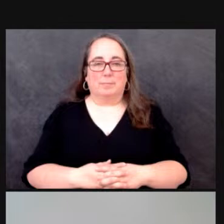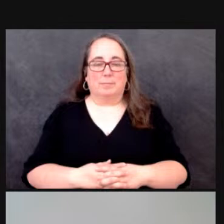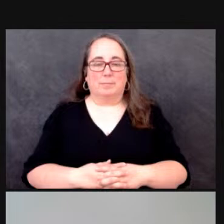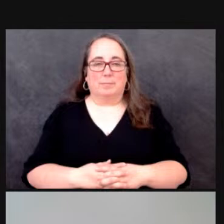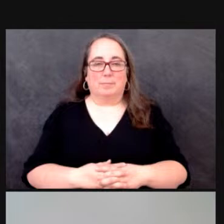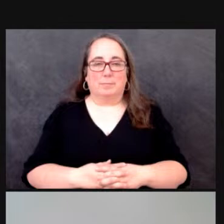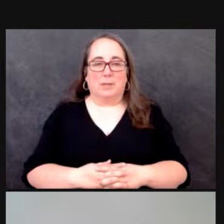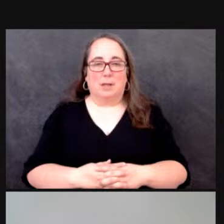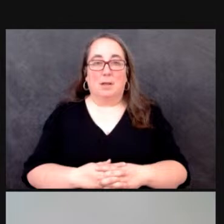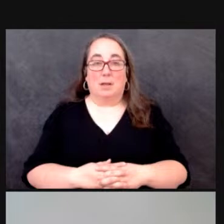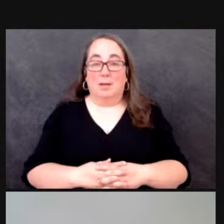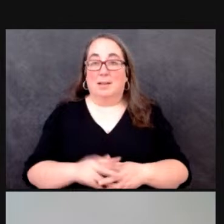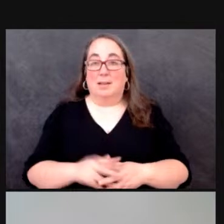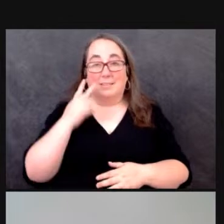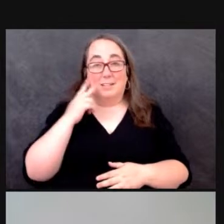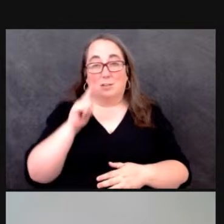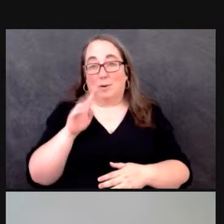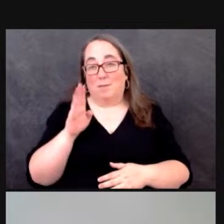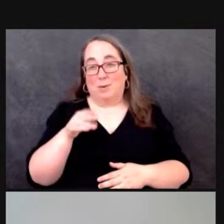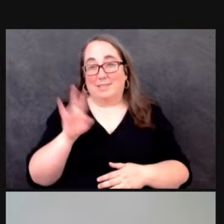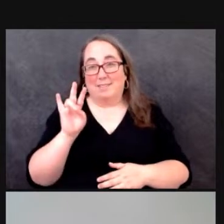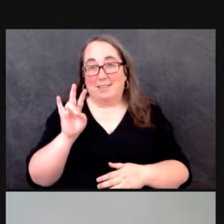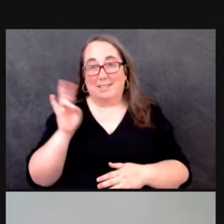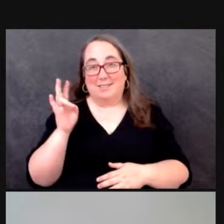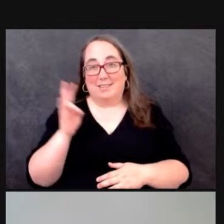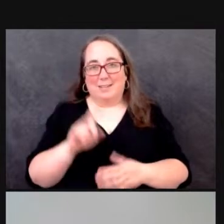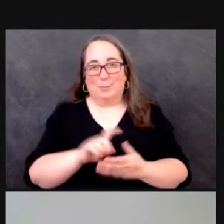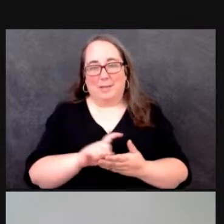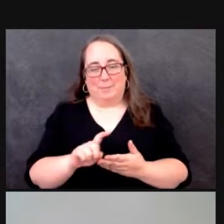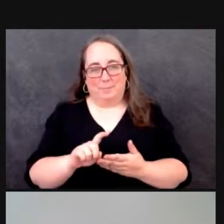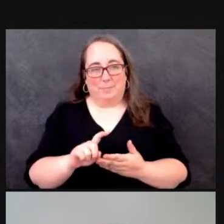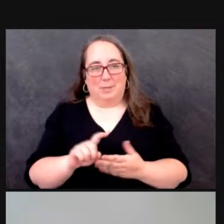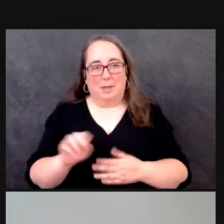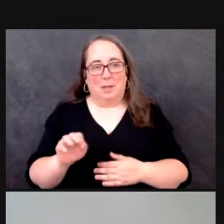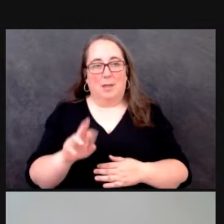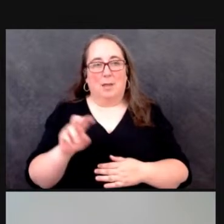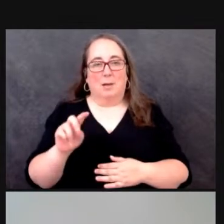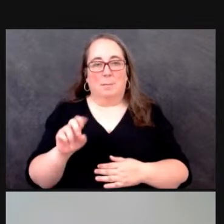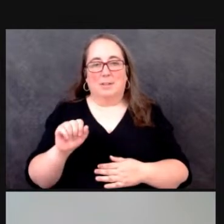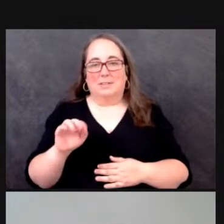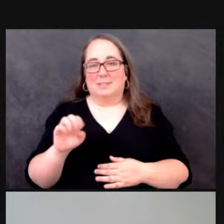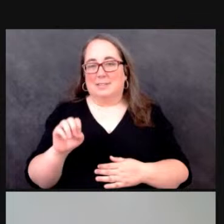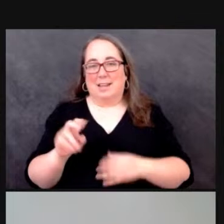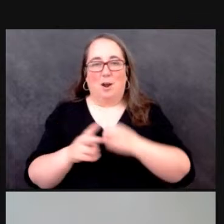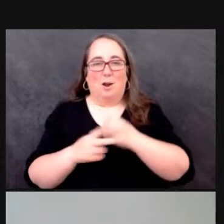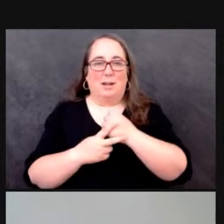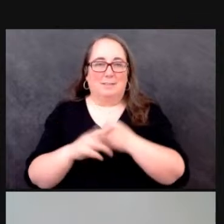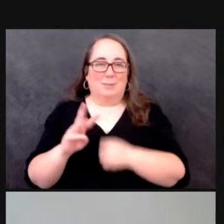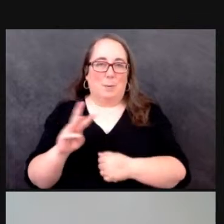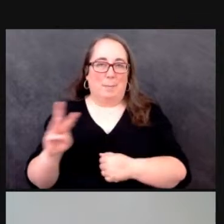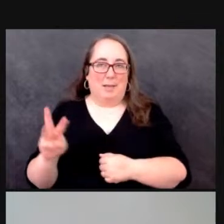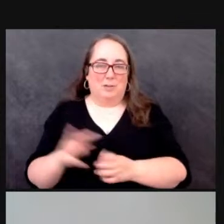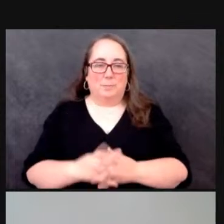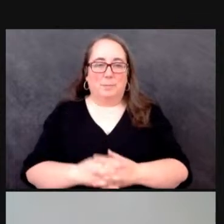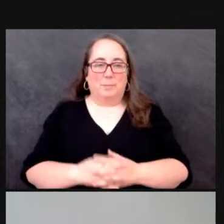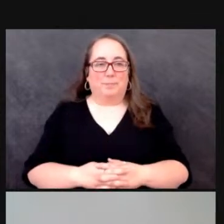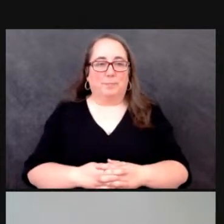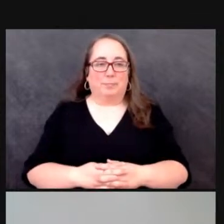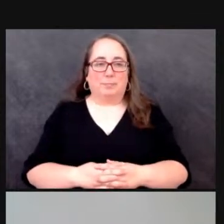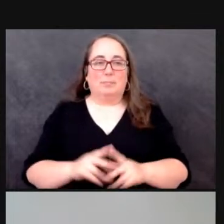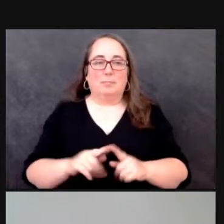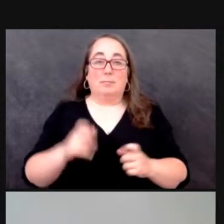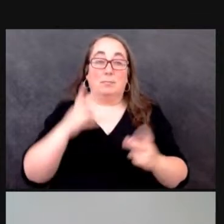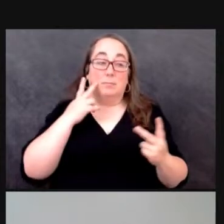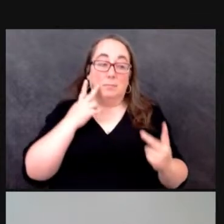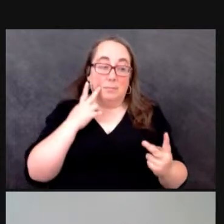You can see it 24/7, 7 days a week at the Maryland State Archives webpage. But if you would like to see it